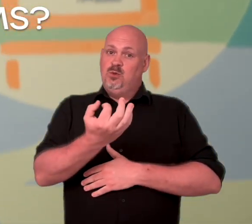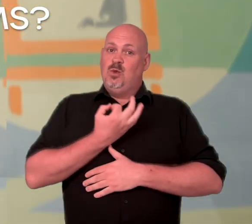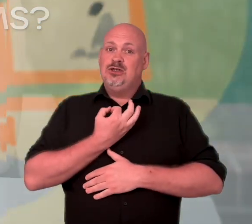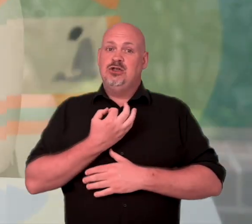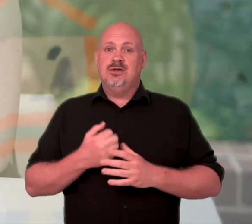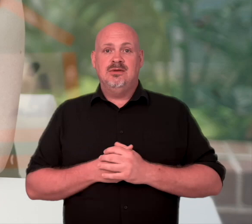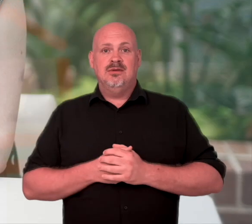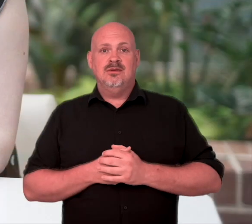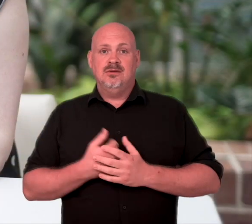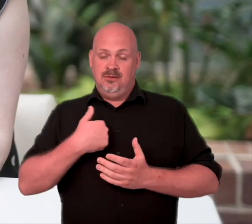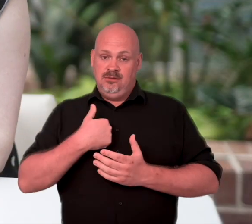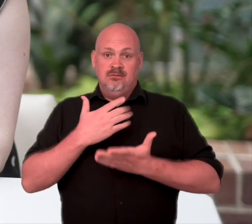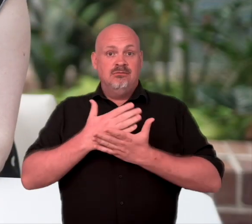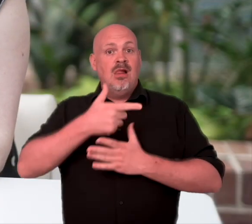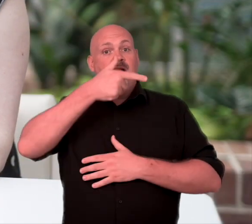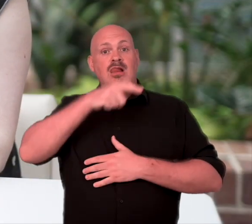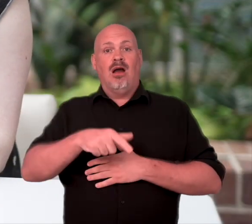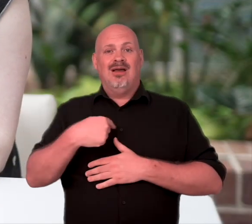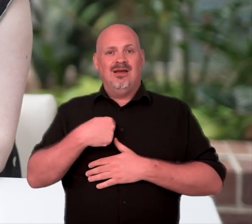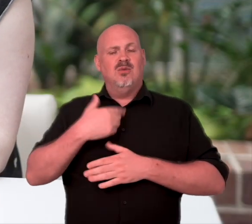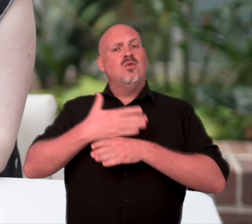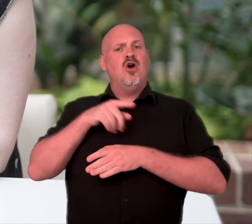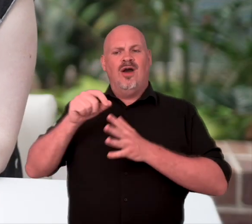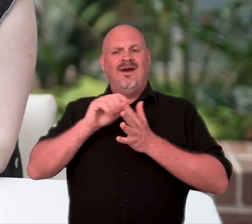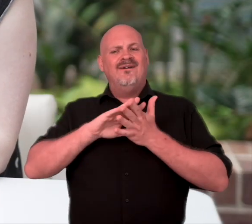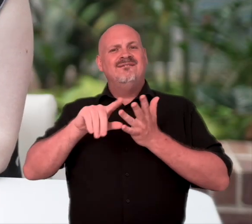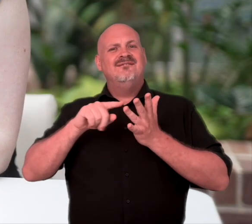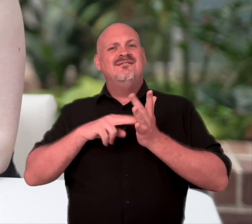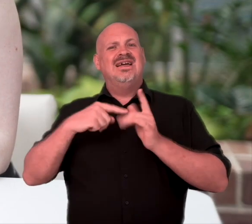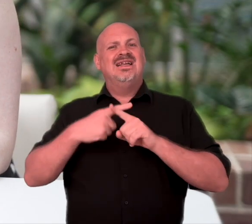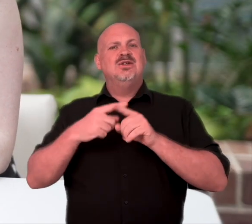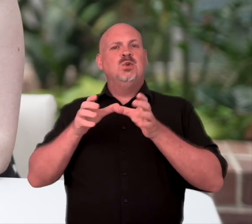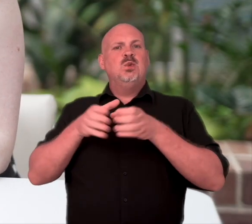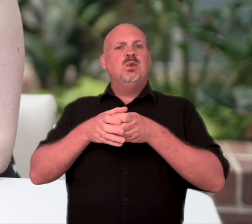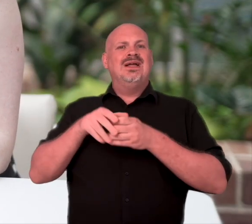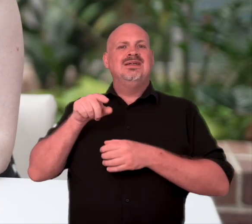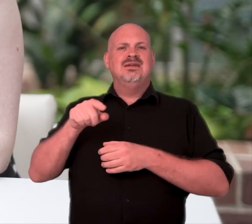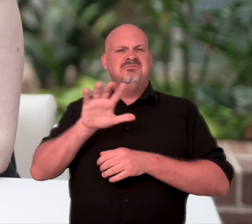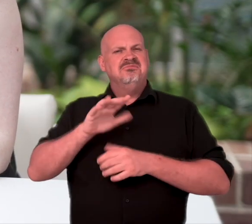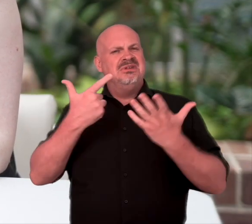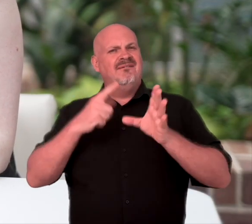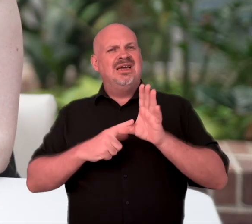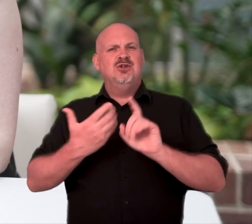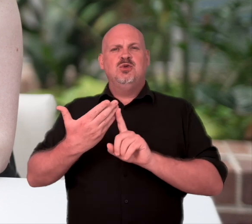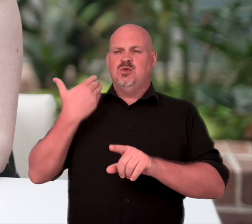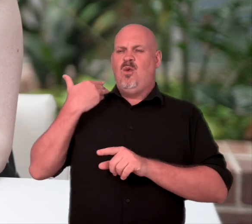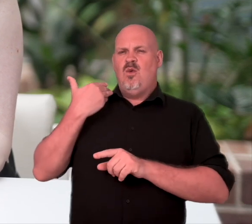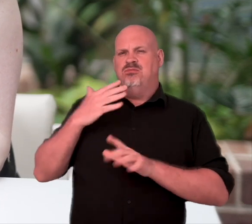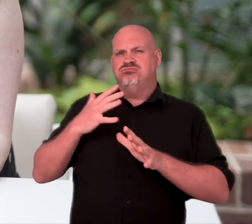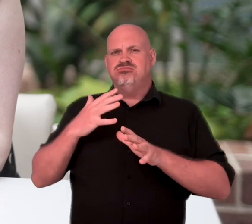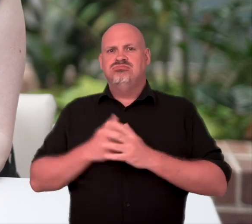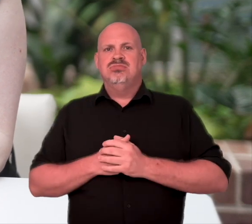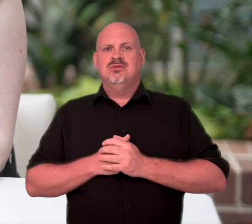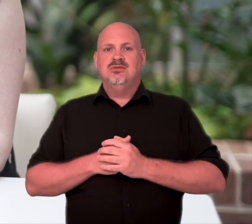So that's a really good question. So I was really lucky that I was working on Phoenix unit about 7 years ago